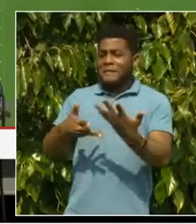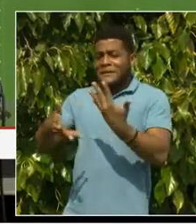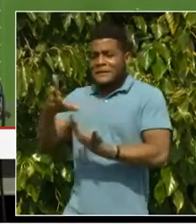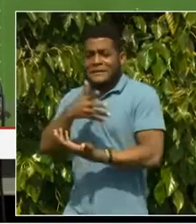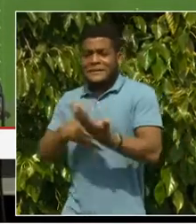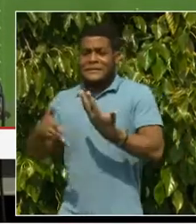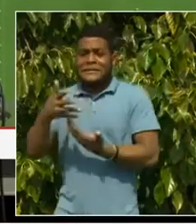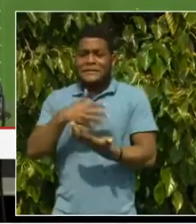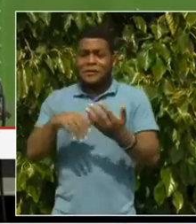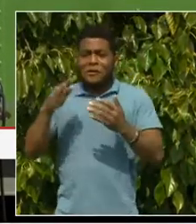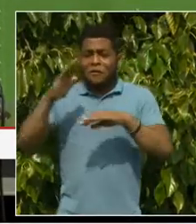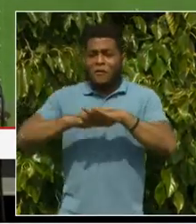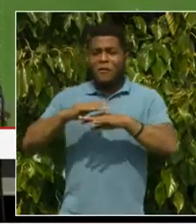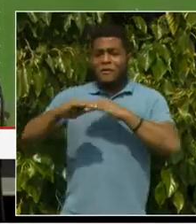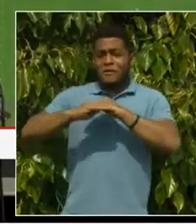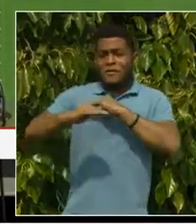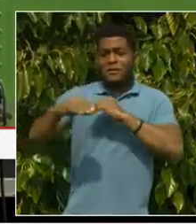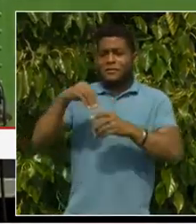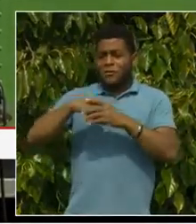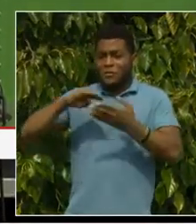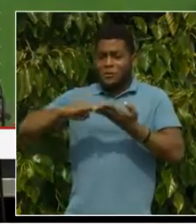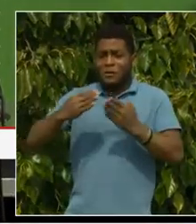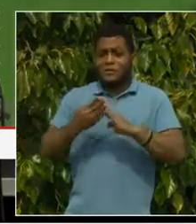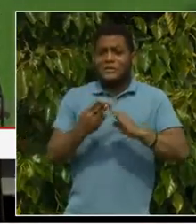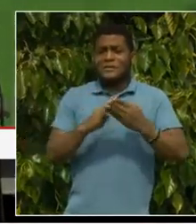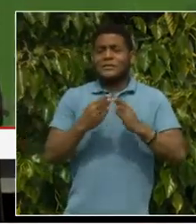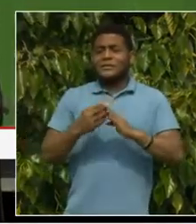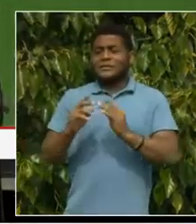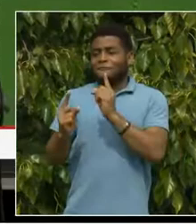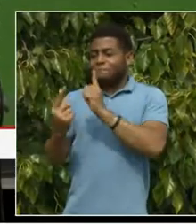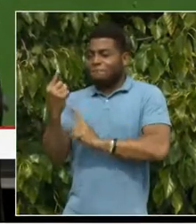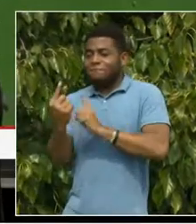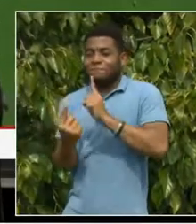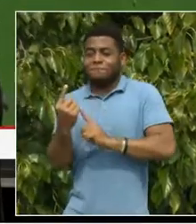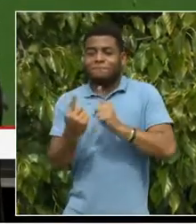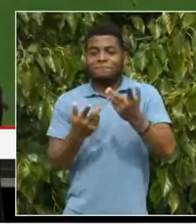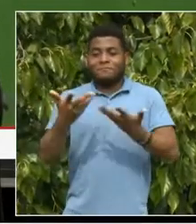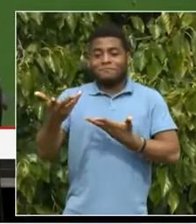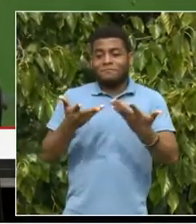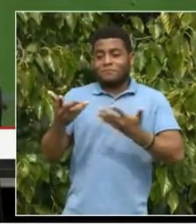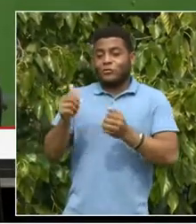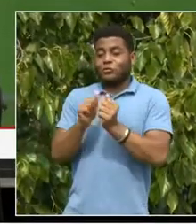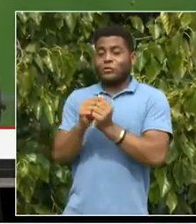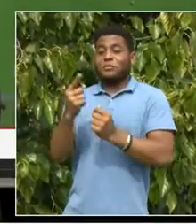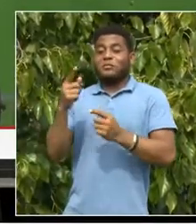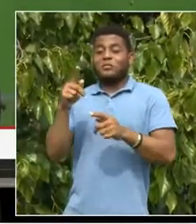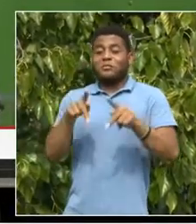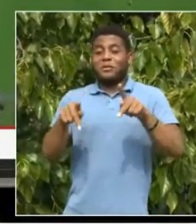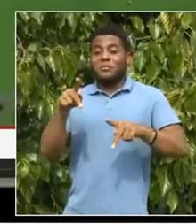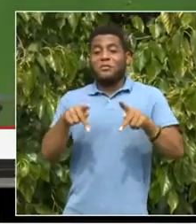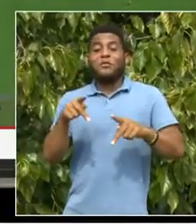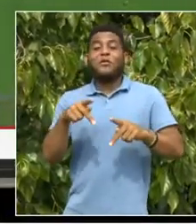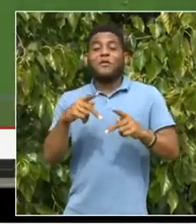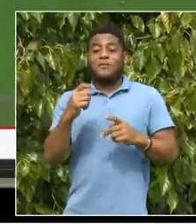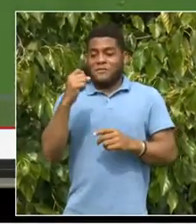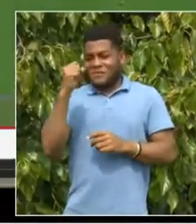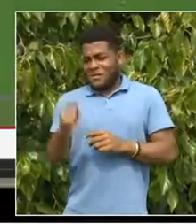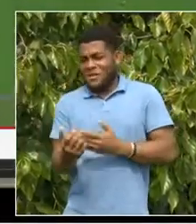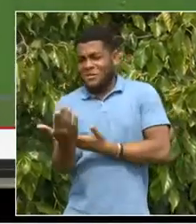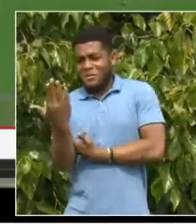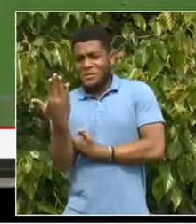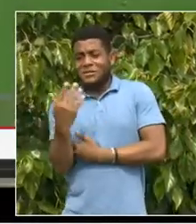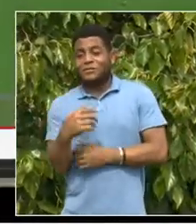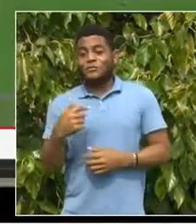blender if we're out at a rec center on a Saturday morning. So at this time, I'd like to introduce many of you to Miss Sarah